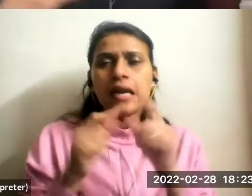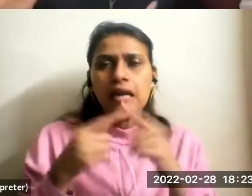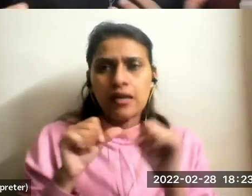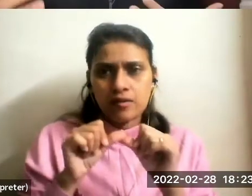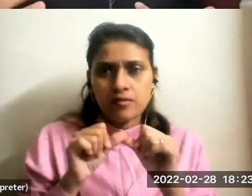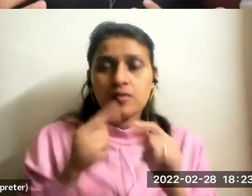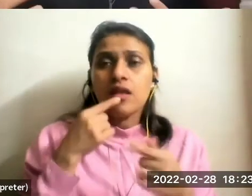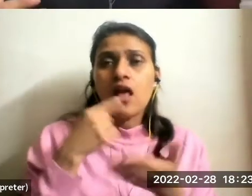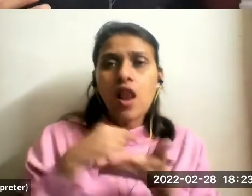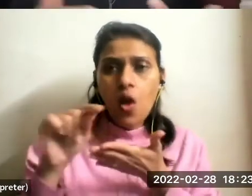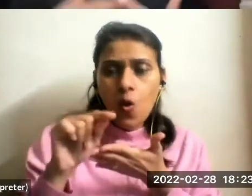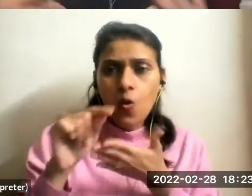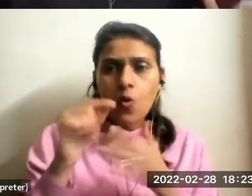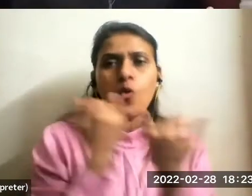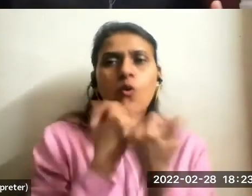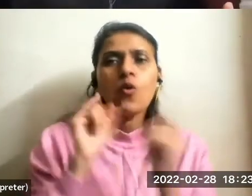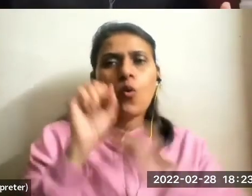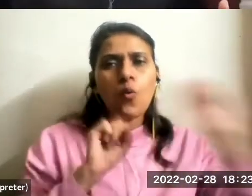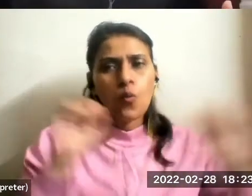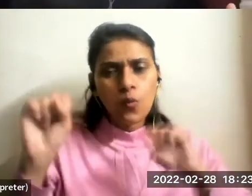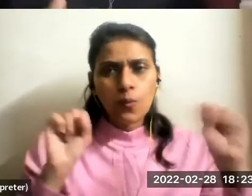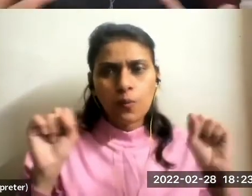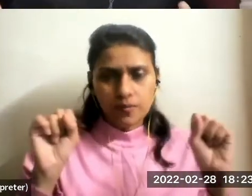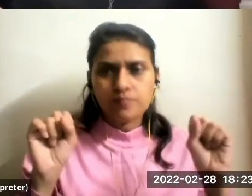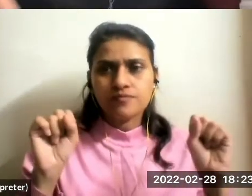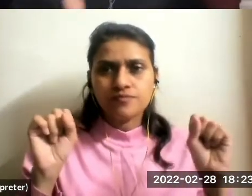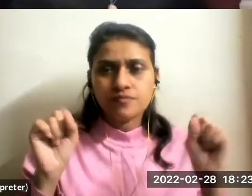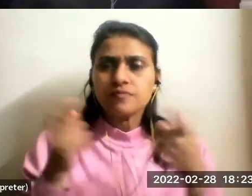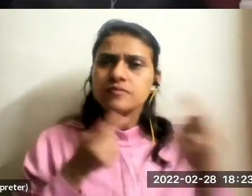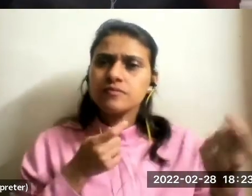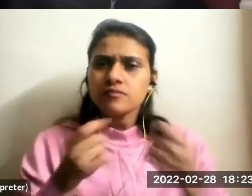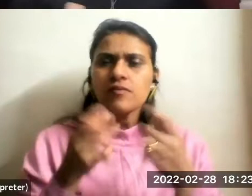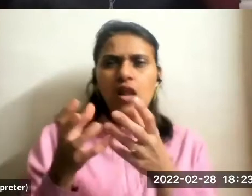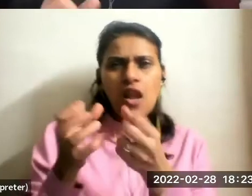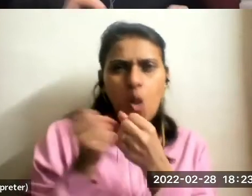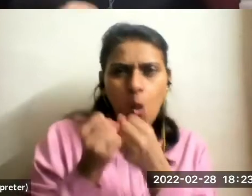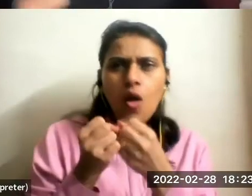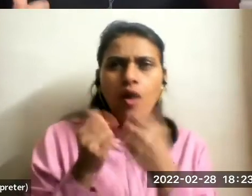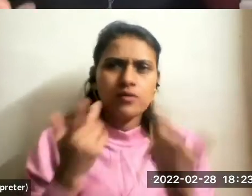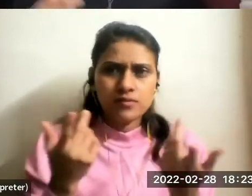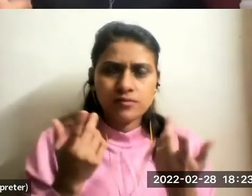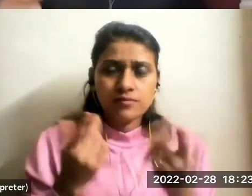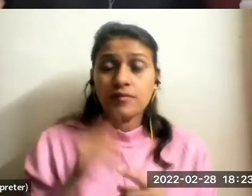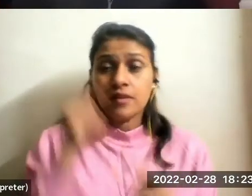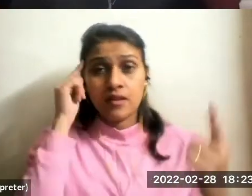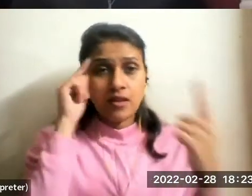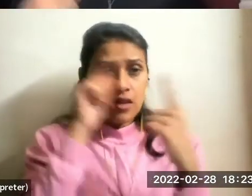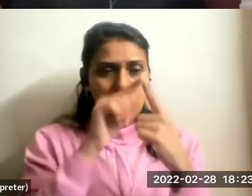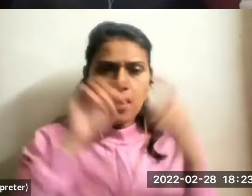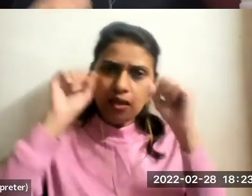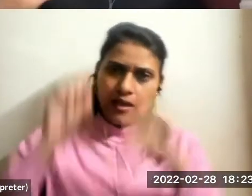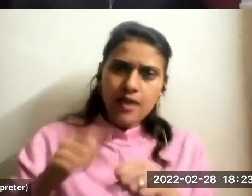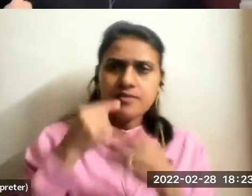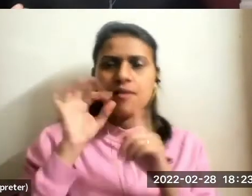allow individuals to have greater control over these systems. And I think like consent is not a great way of doing that,